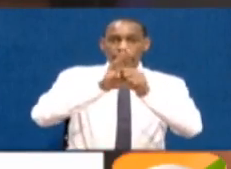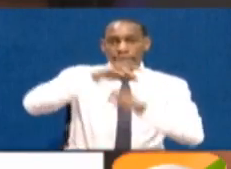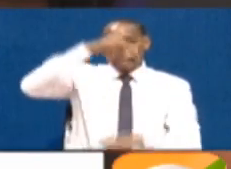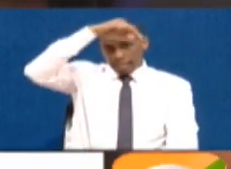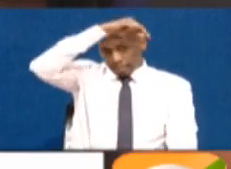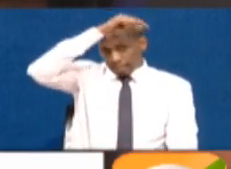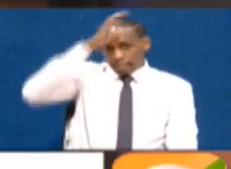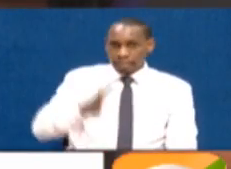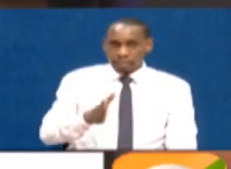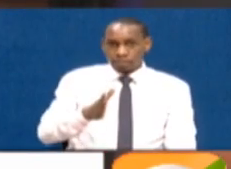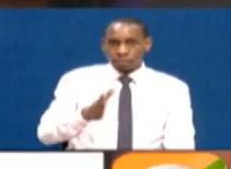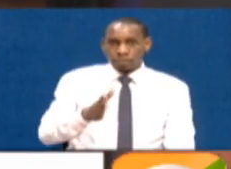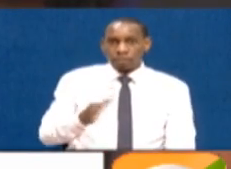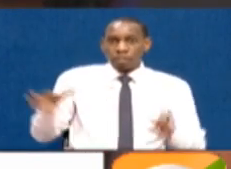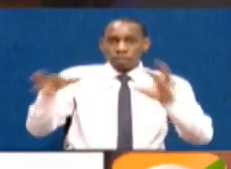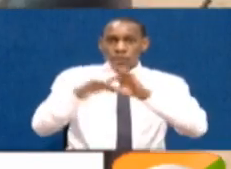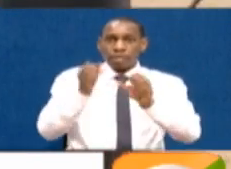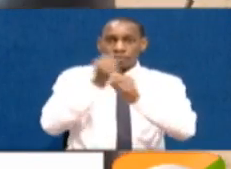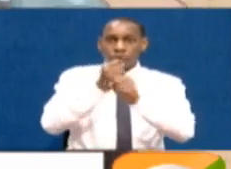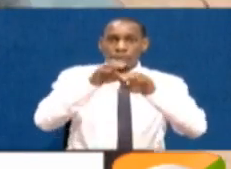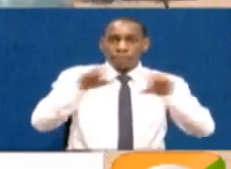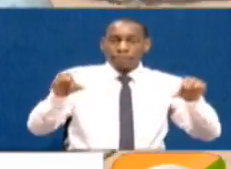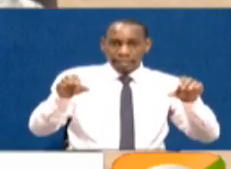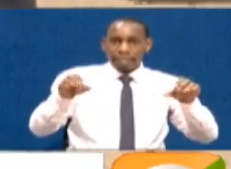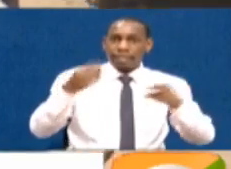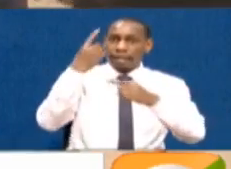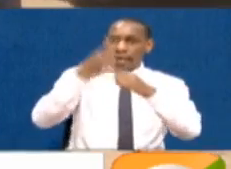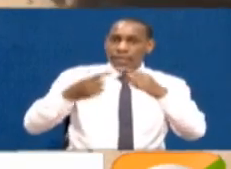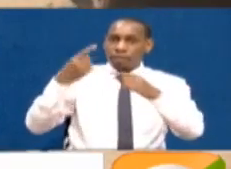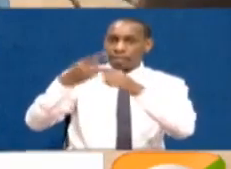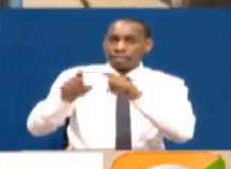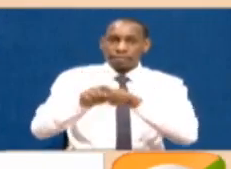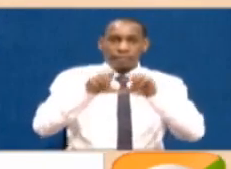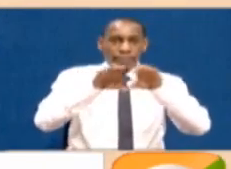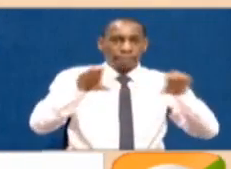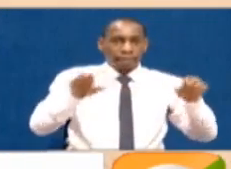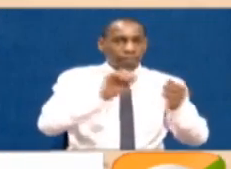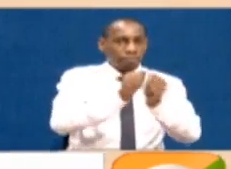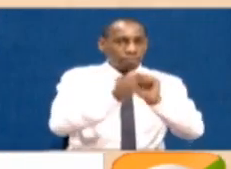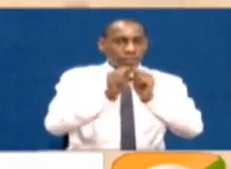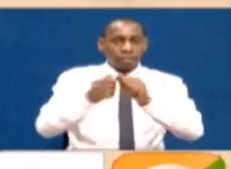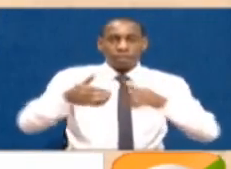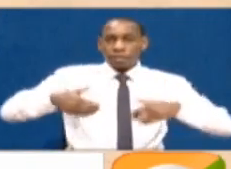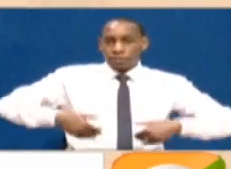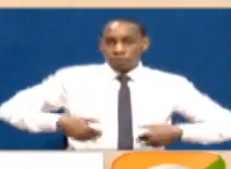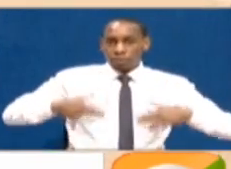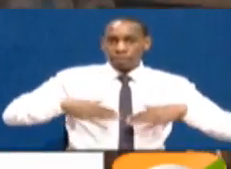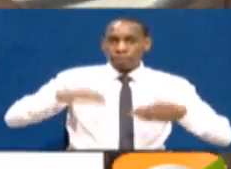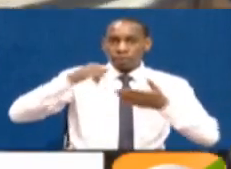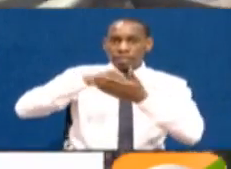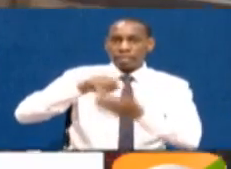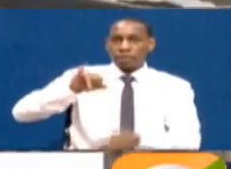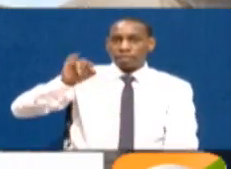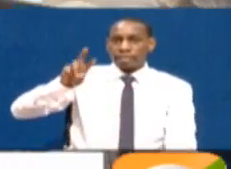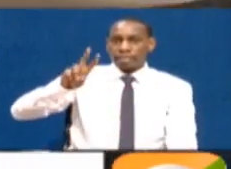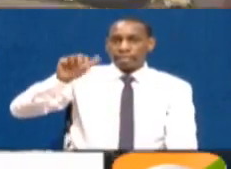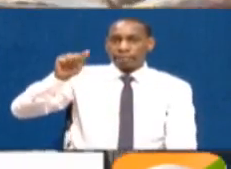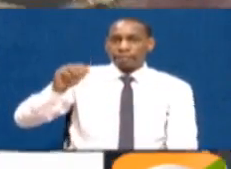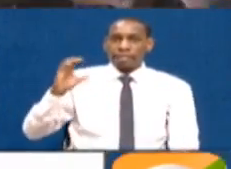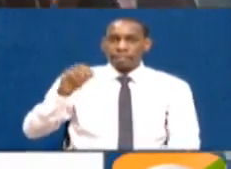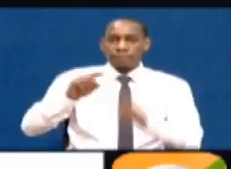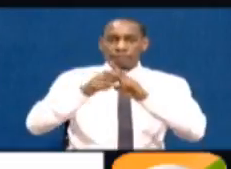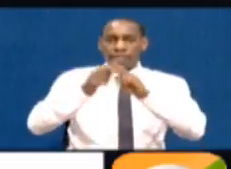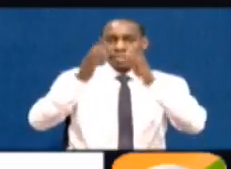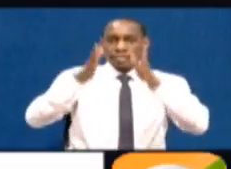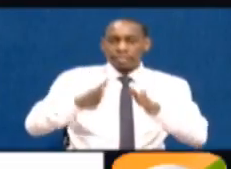are injected into the job market annually, it is a market that is shrinking, leaving young men like Ivan, a civil engineering technician